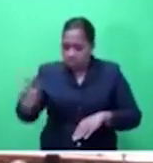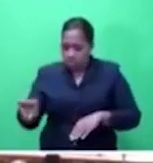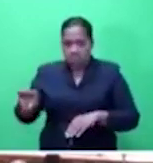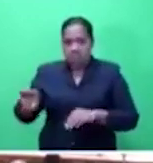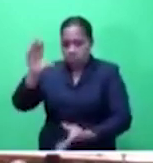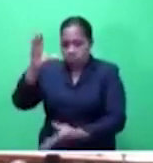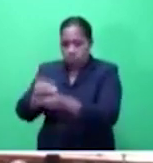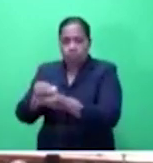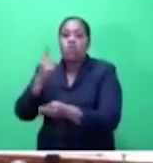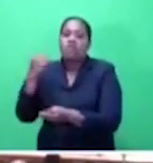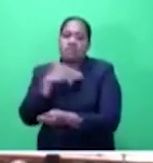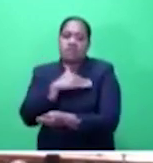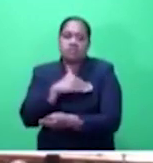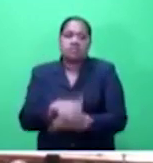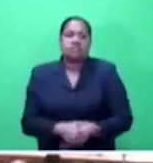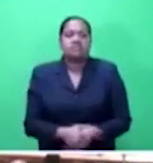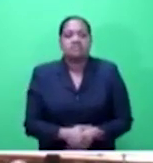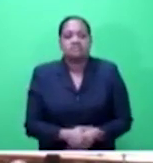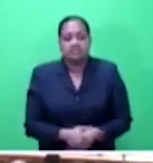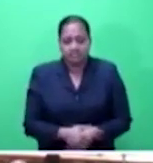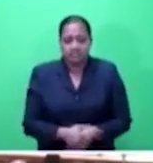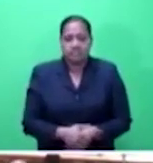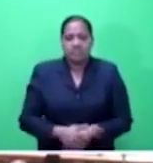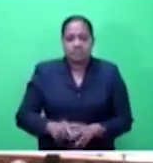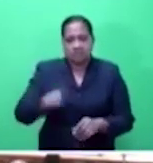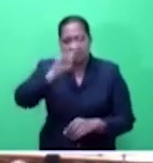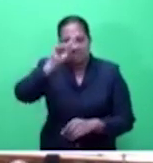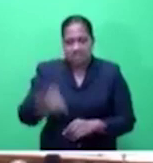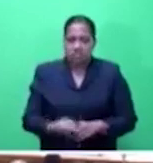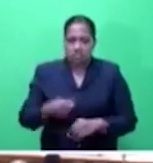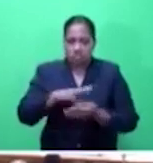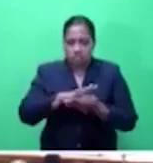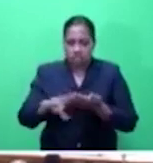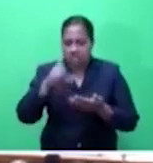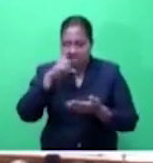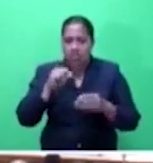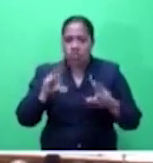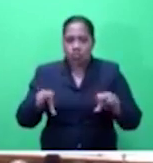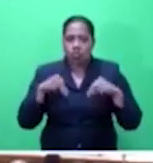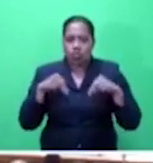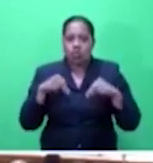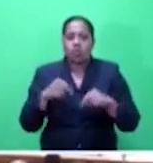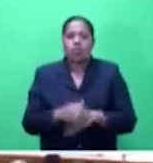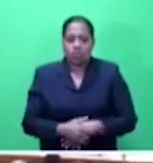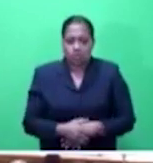etc. They don't have $1,000 that they can withdraw. So we will be actually subsidizing that. And that's for now, because of course this can